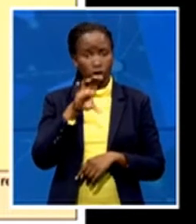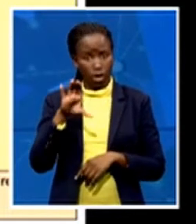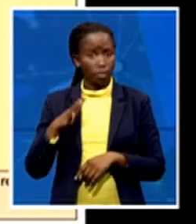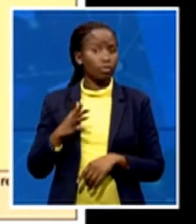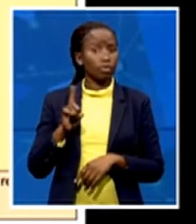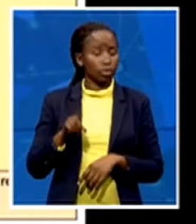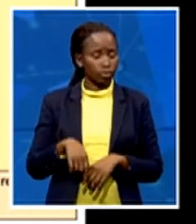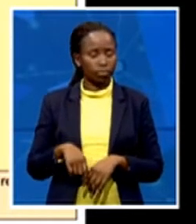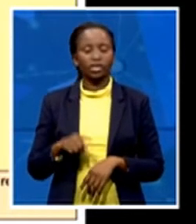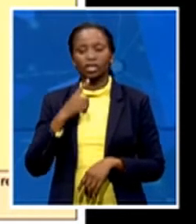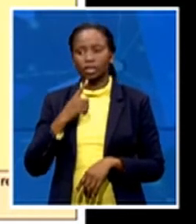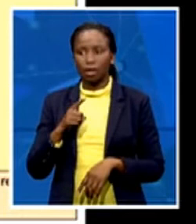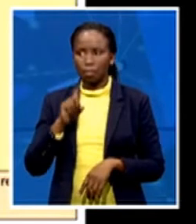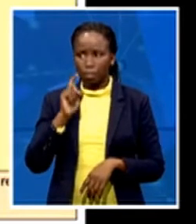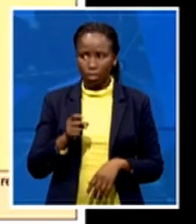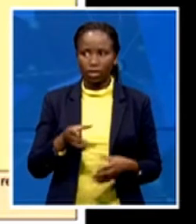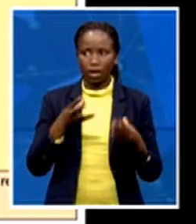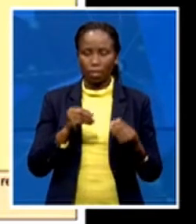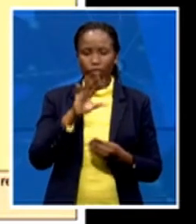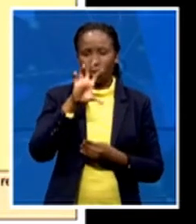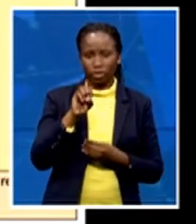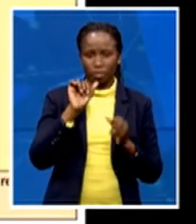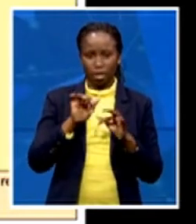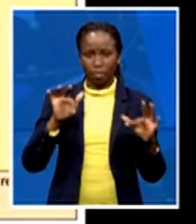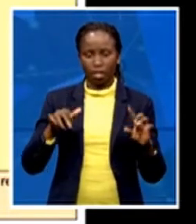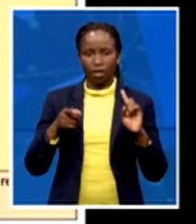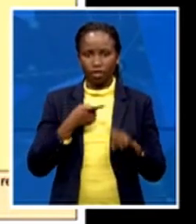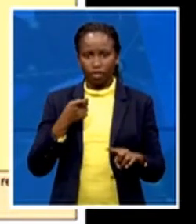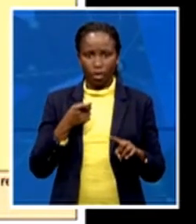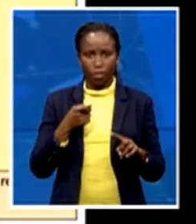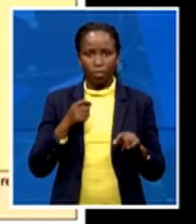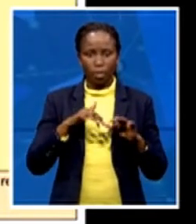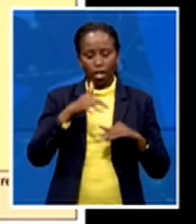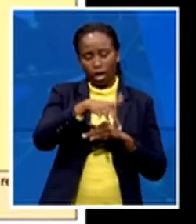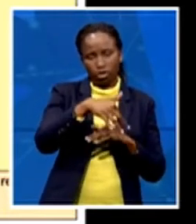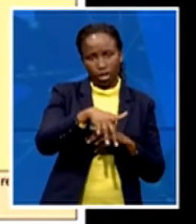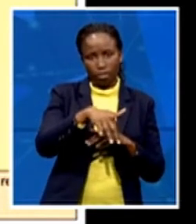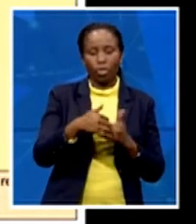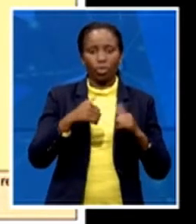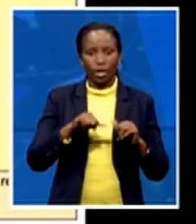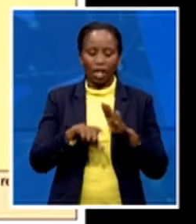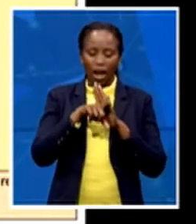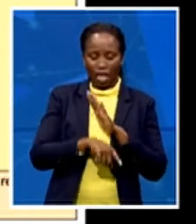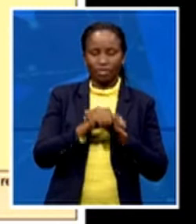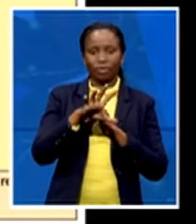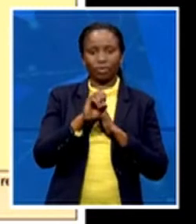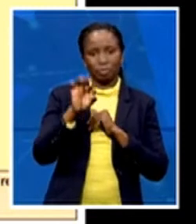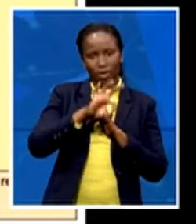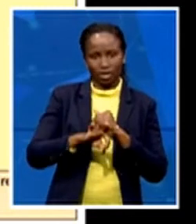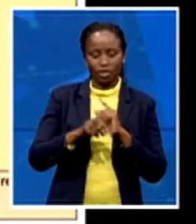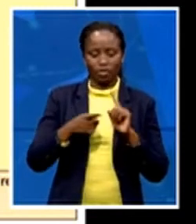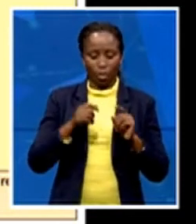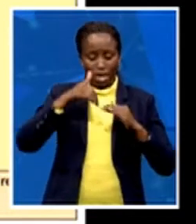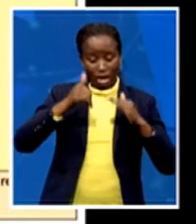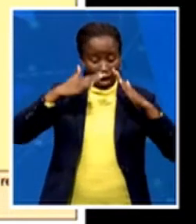50 people indoors, 100 people outdoors, and less than 50% of venue capacity. Now that's a little bit stricter than what is